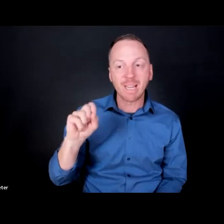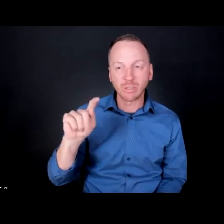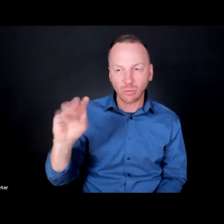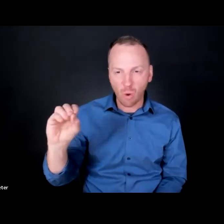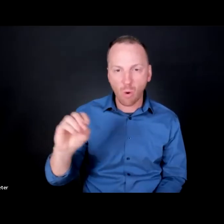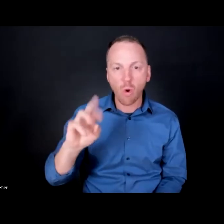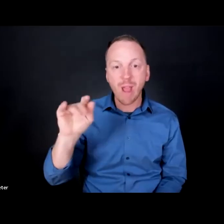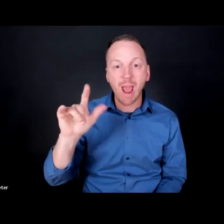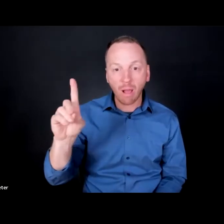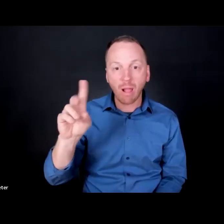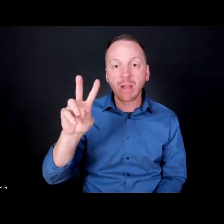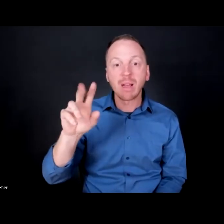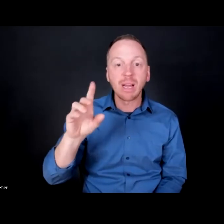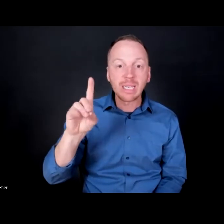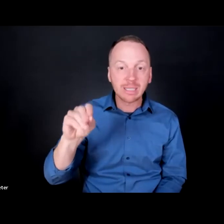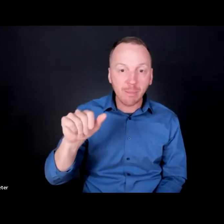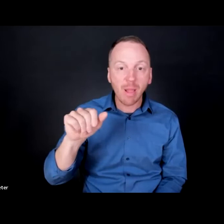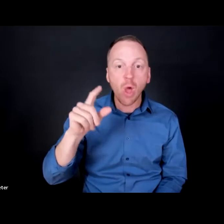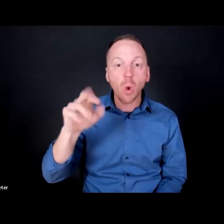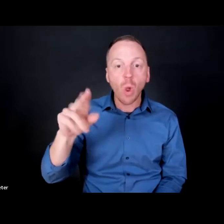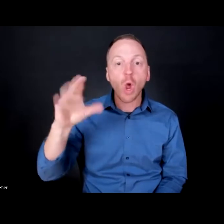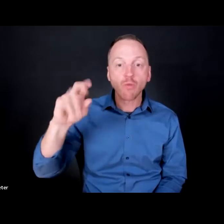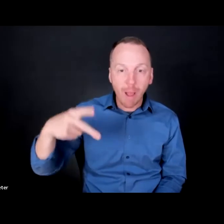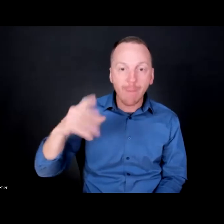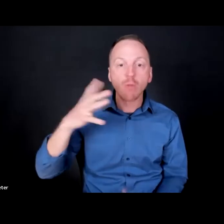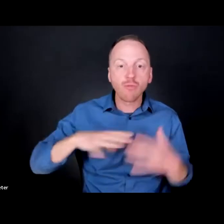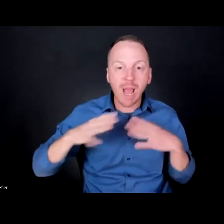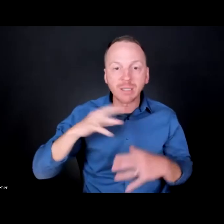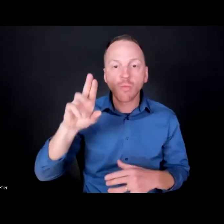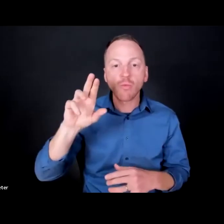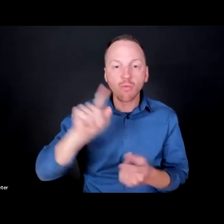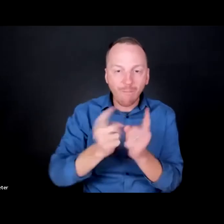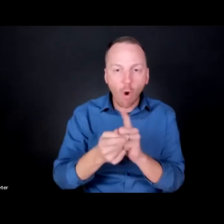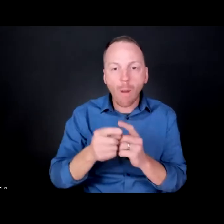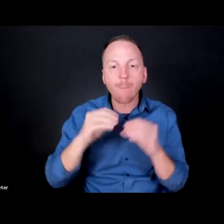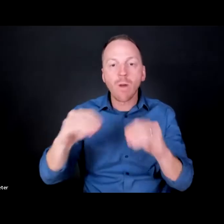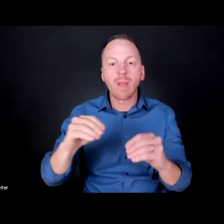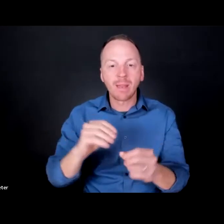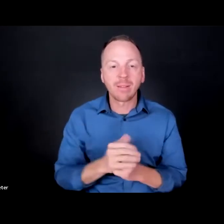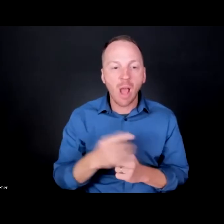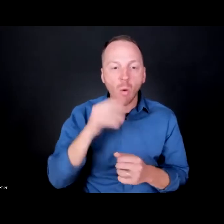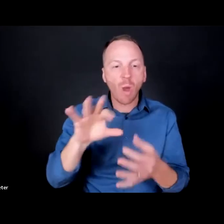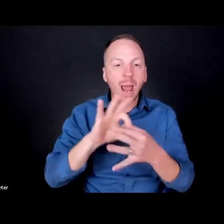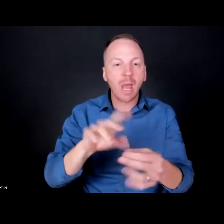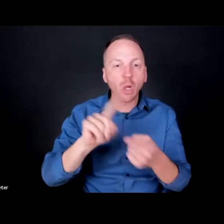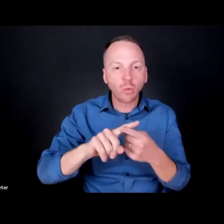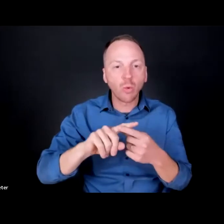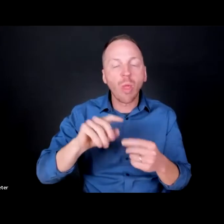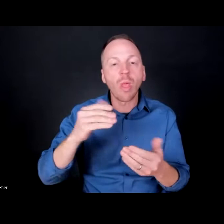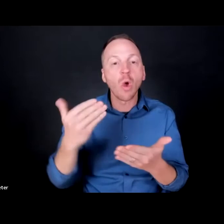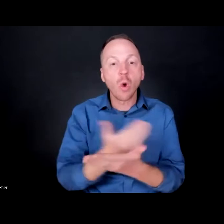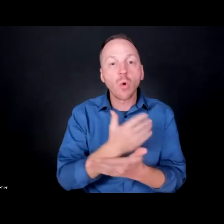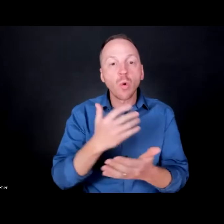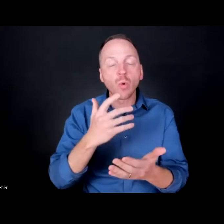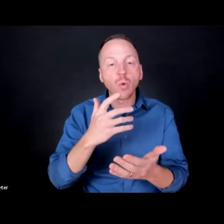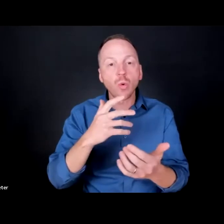Radical Visibility, a Queer Crip Dress Reform Movement manifesto. I'll put a link to the abridged version of my